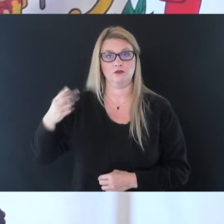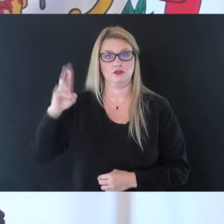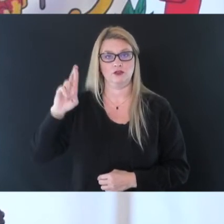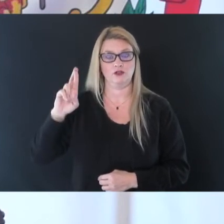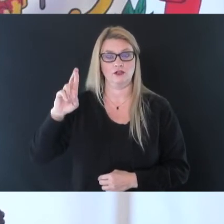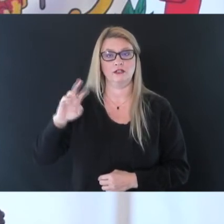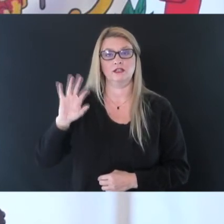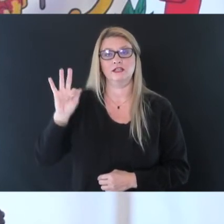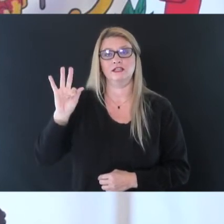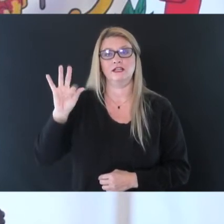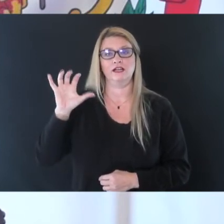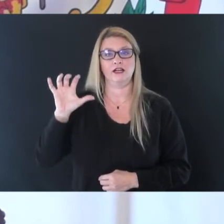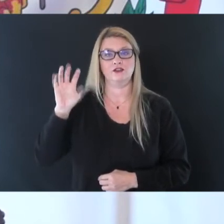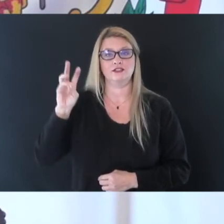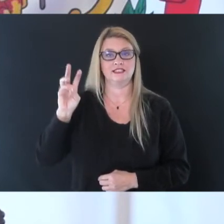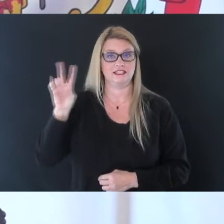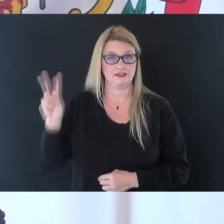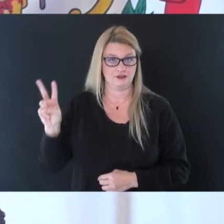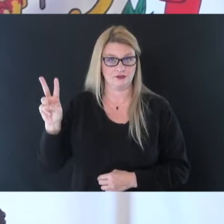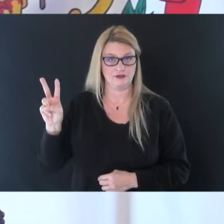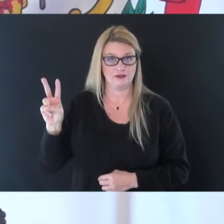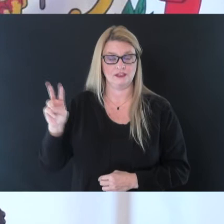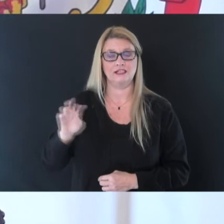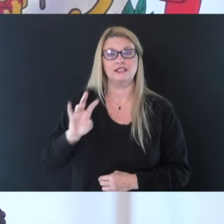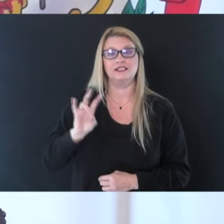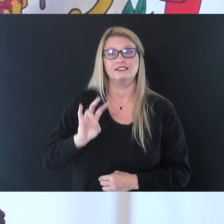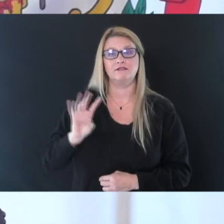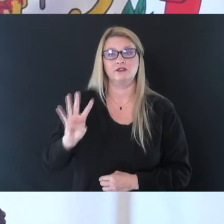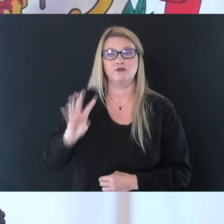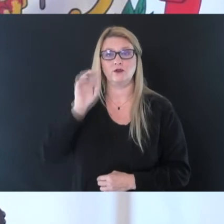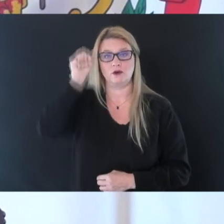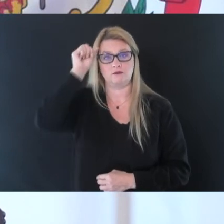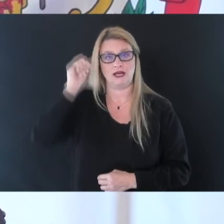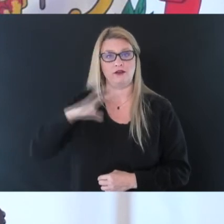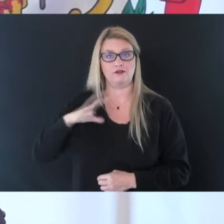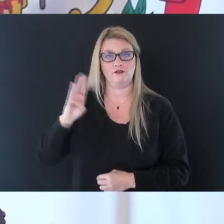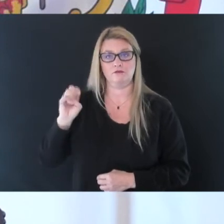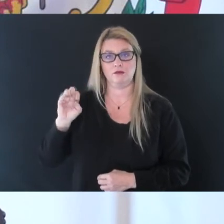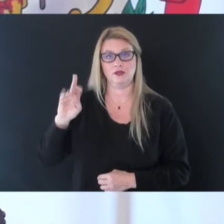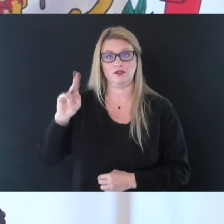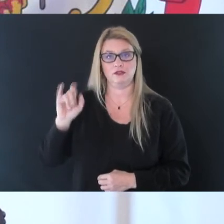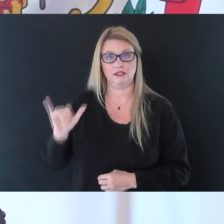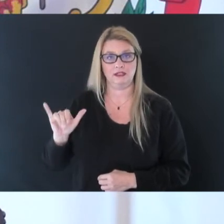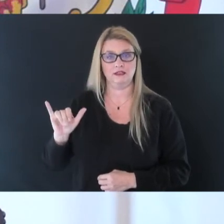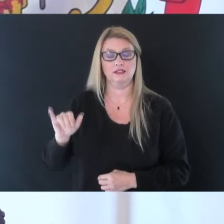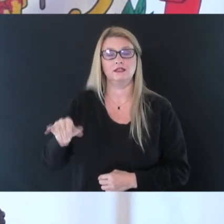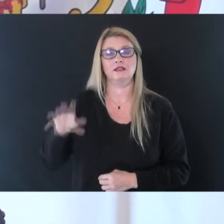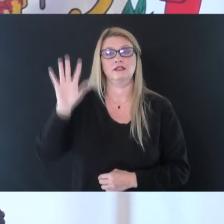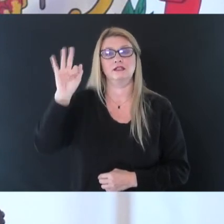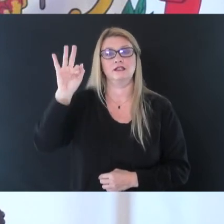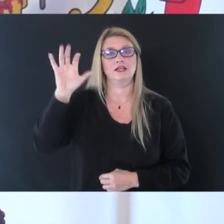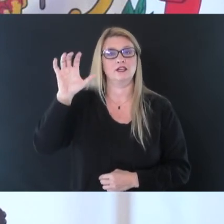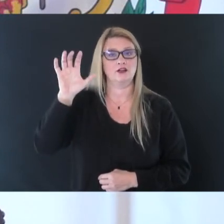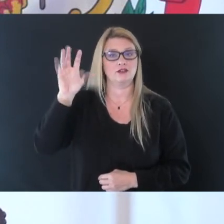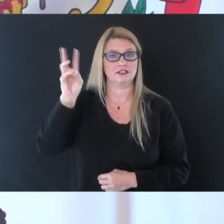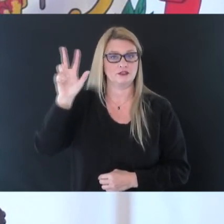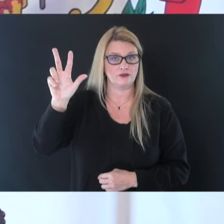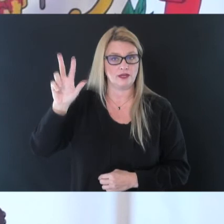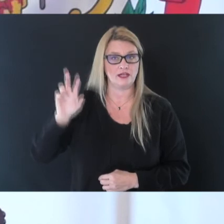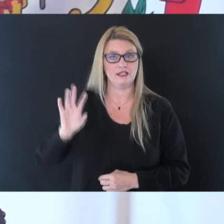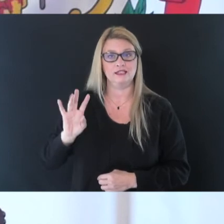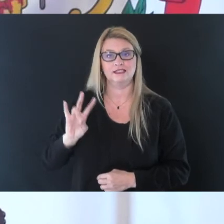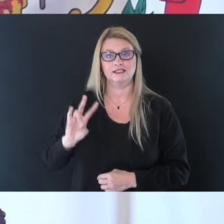Our 1962nd death is a 74-year-old male from Berkeley County. Our 1963rd death